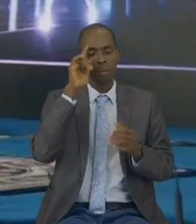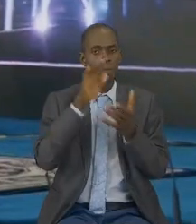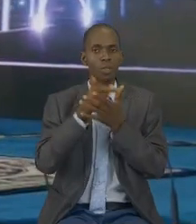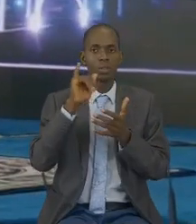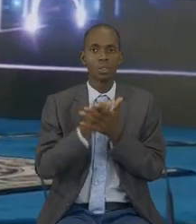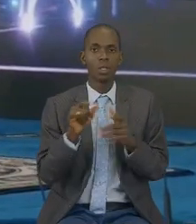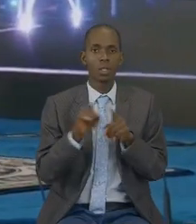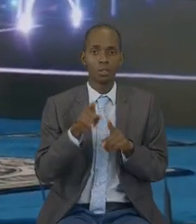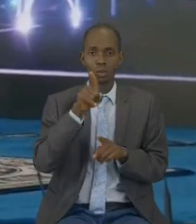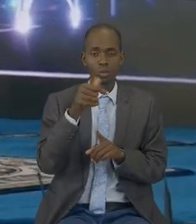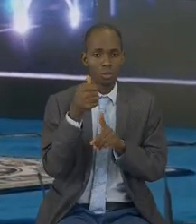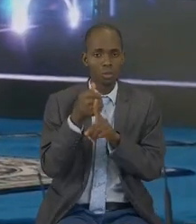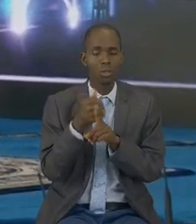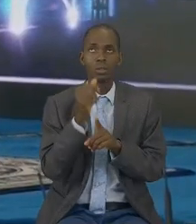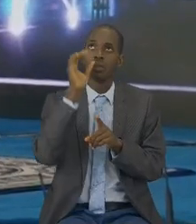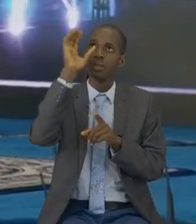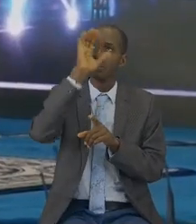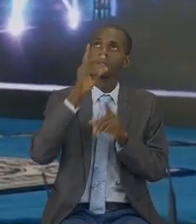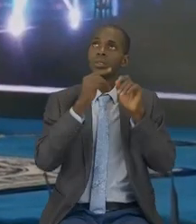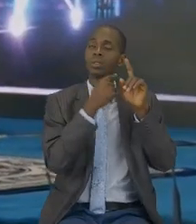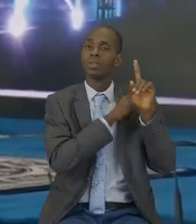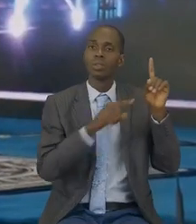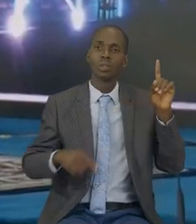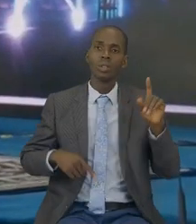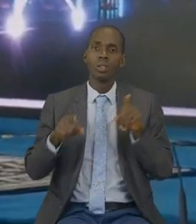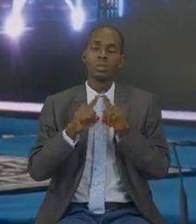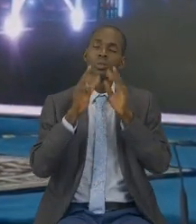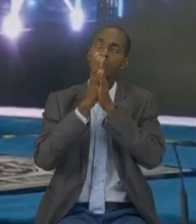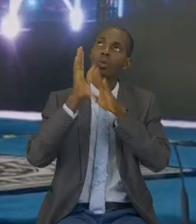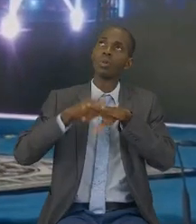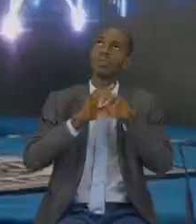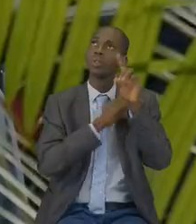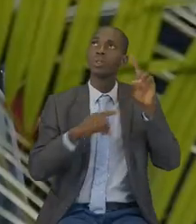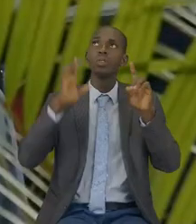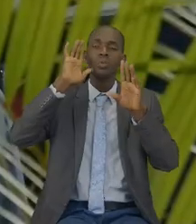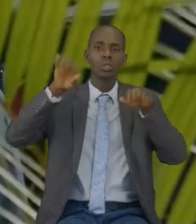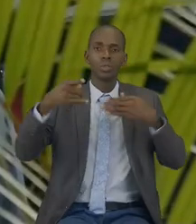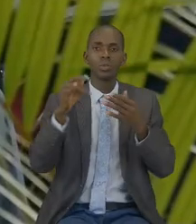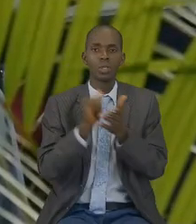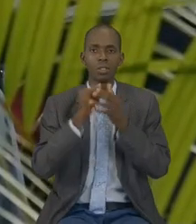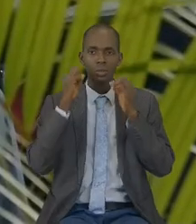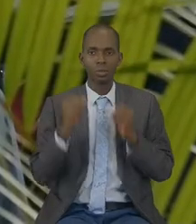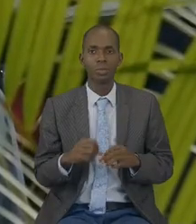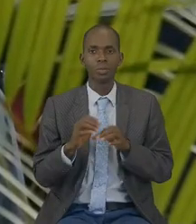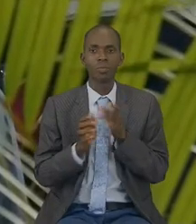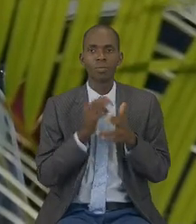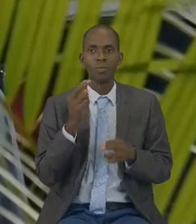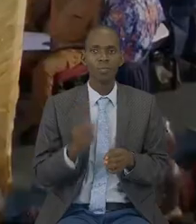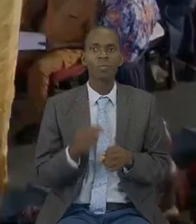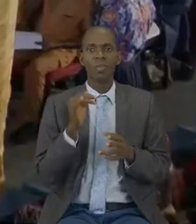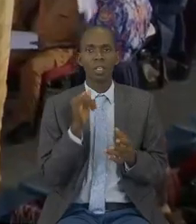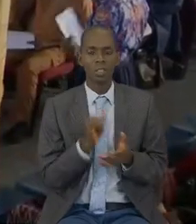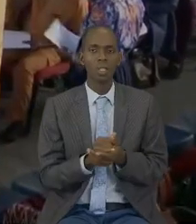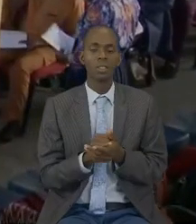face of the Lord, as you call upon the Lord, that strength will come to you. That ministration will come to